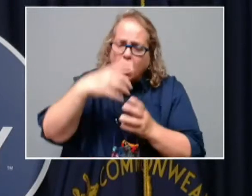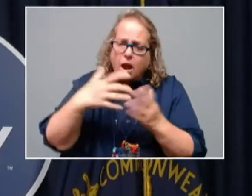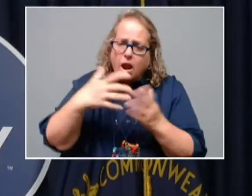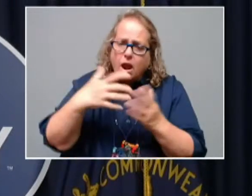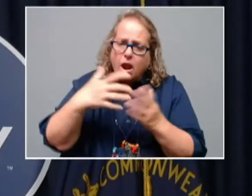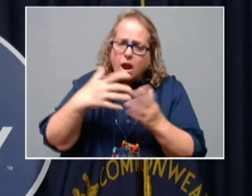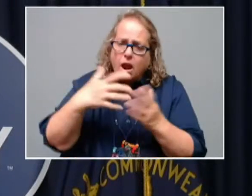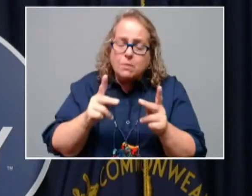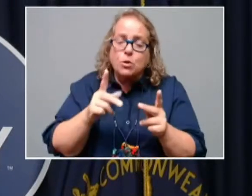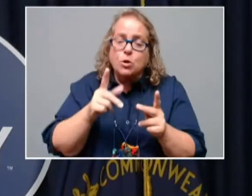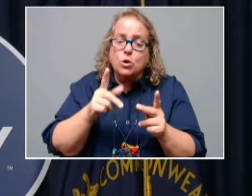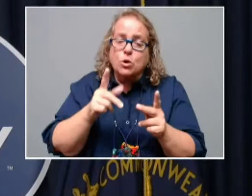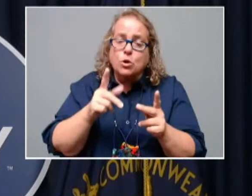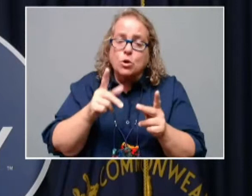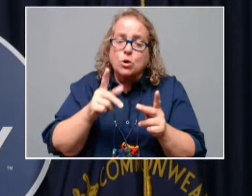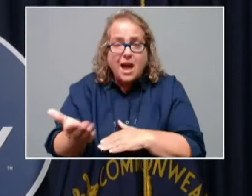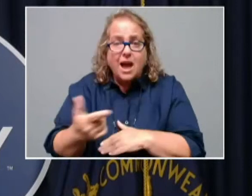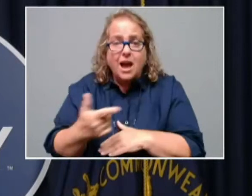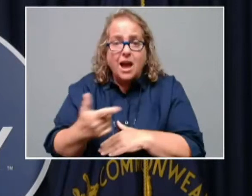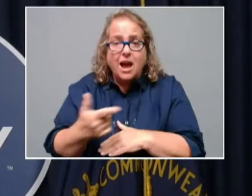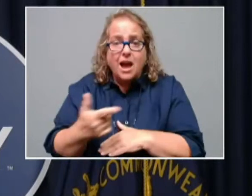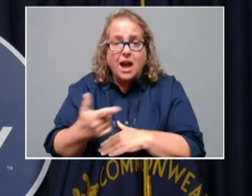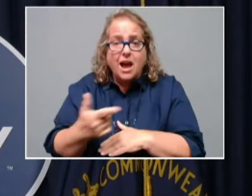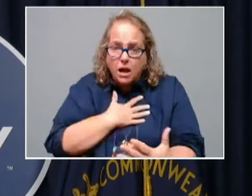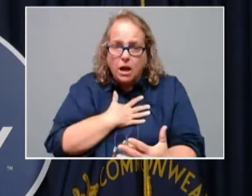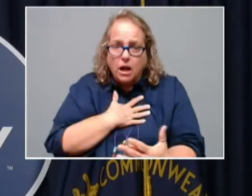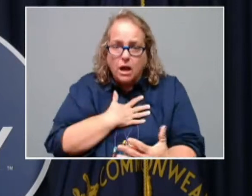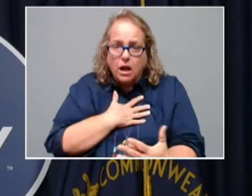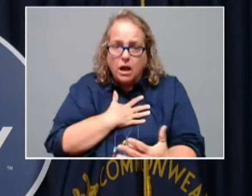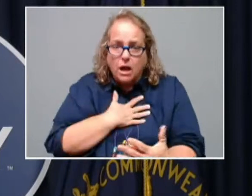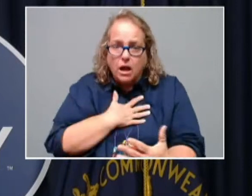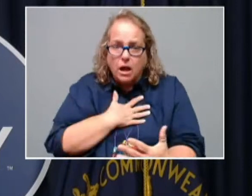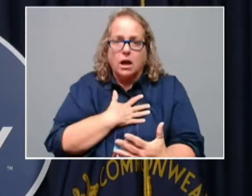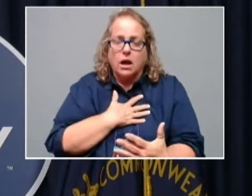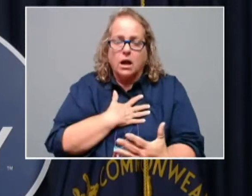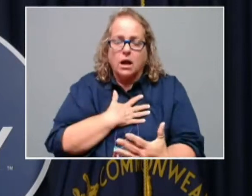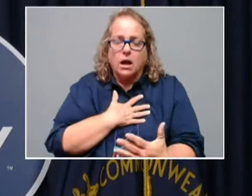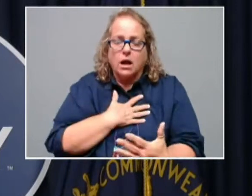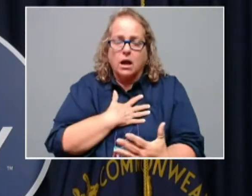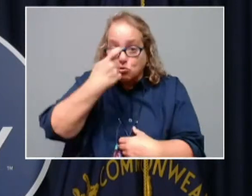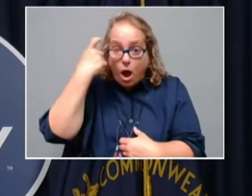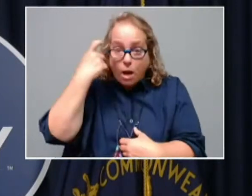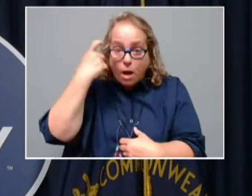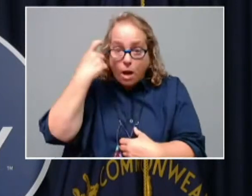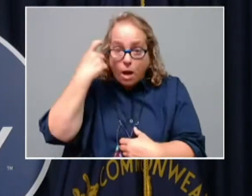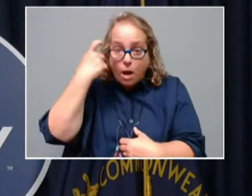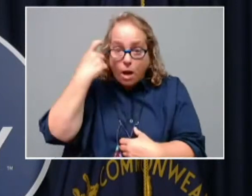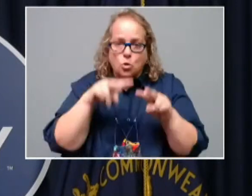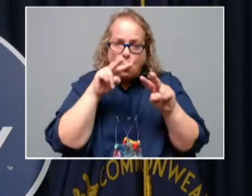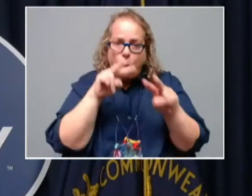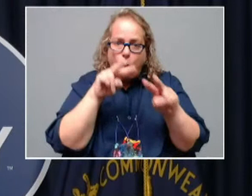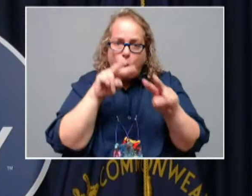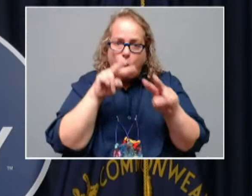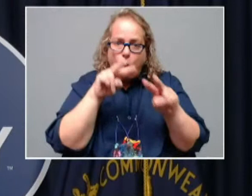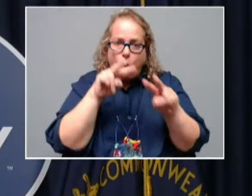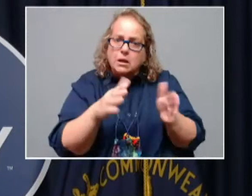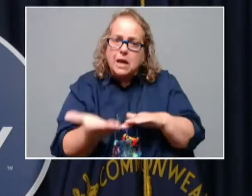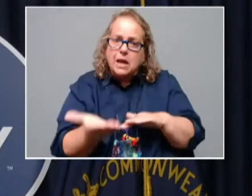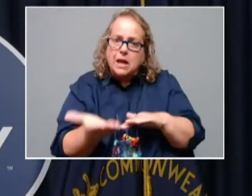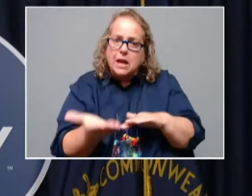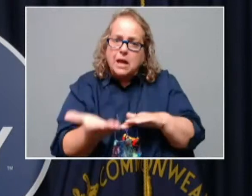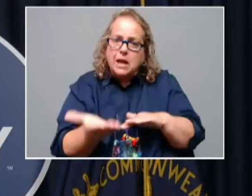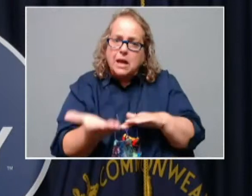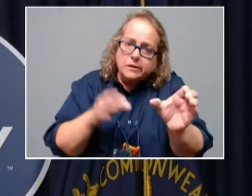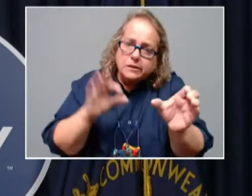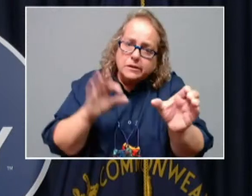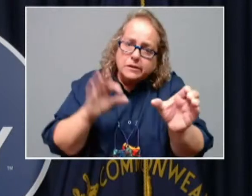lose. We don't think a whole lot about the trauma of watching those people pass away. And just